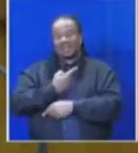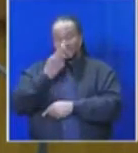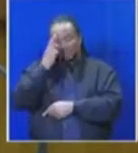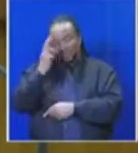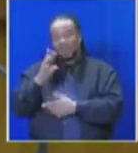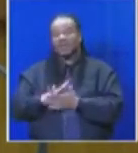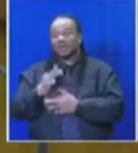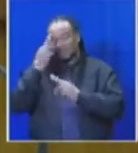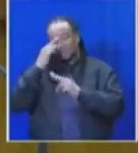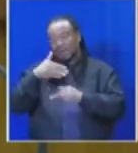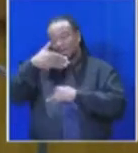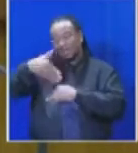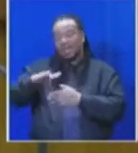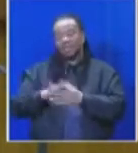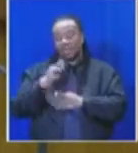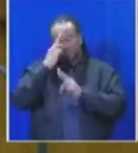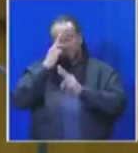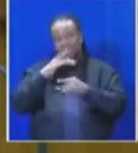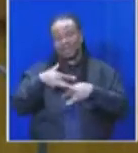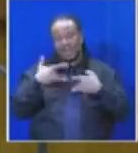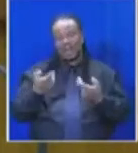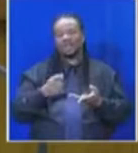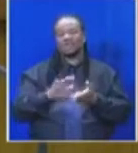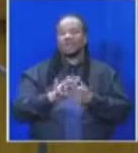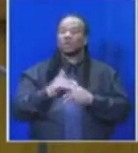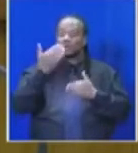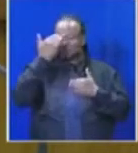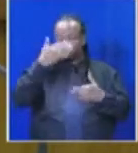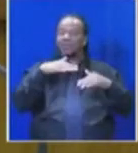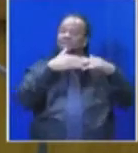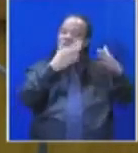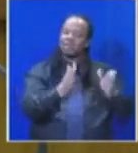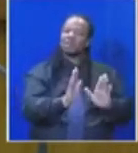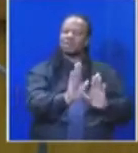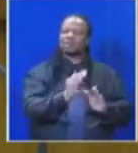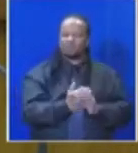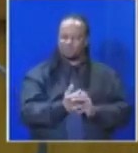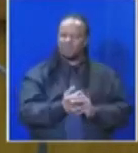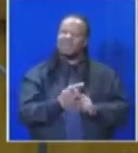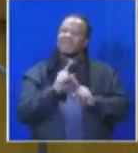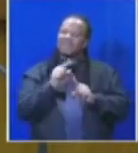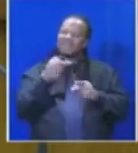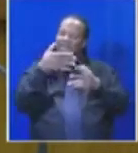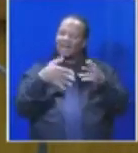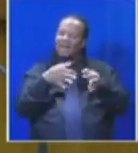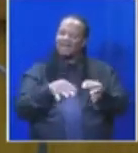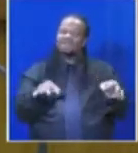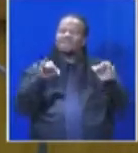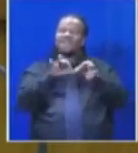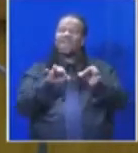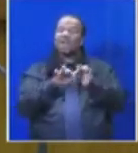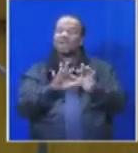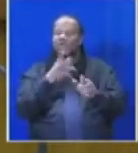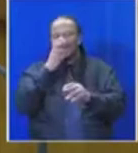our neighbors, respect for life, and respect for property. These are indispensable values that are needed to build